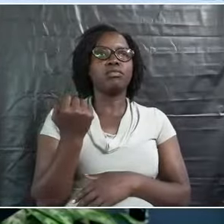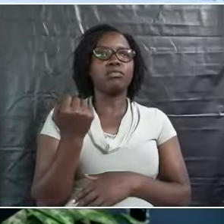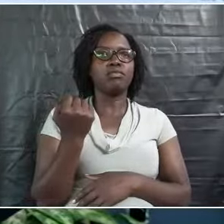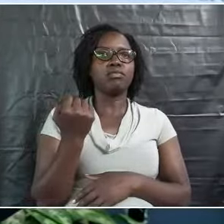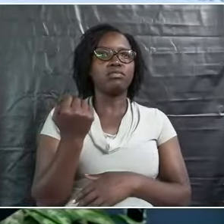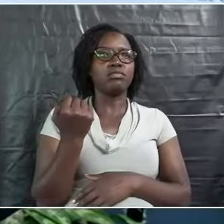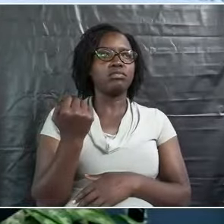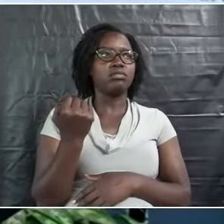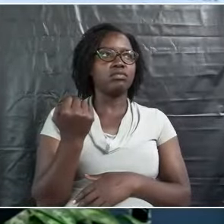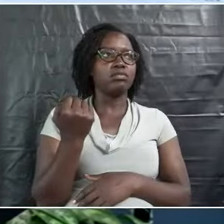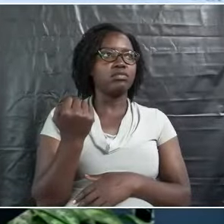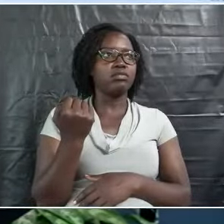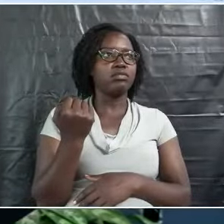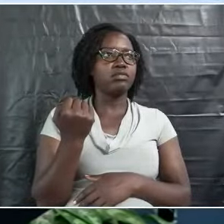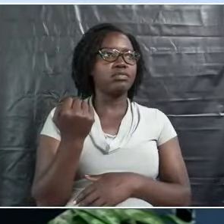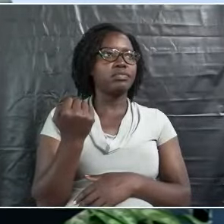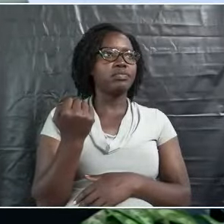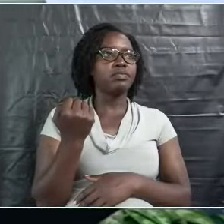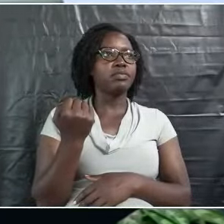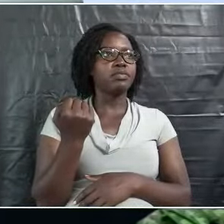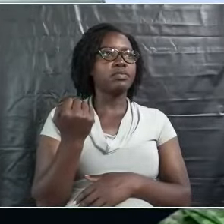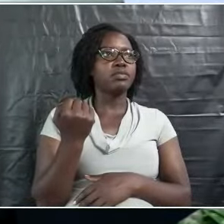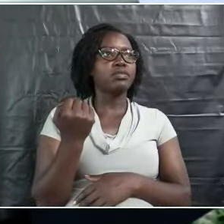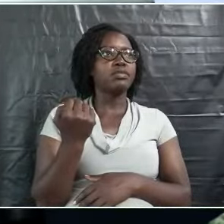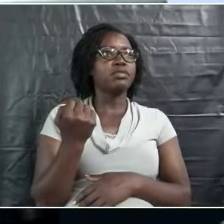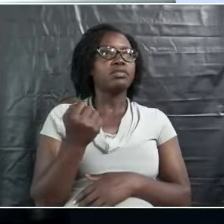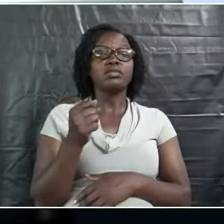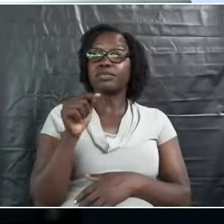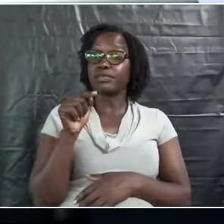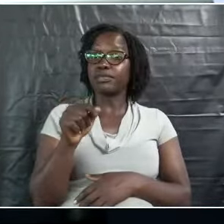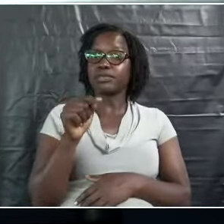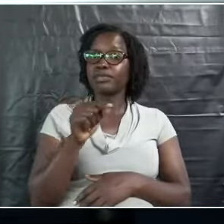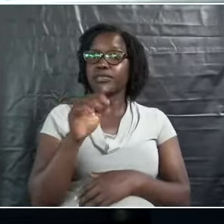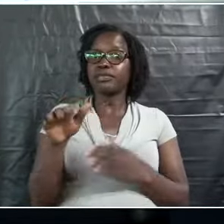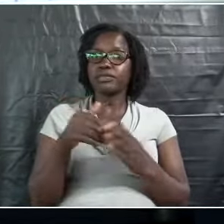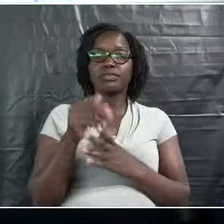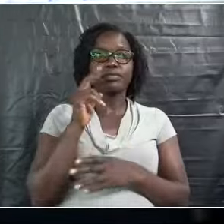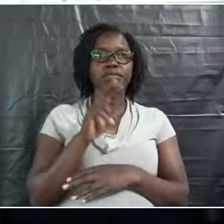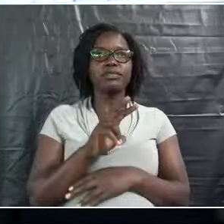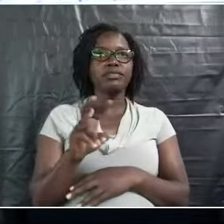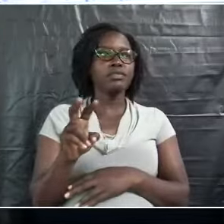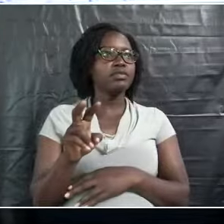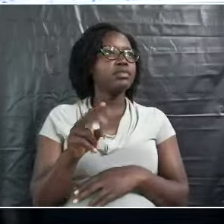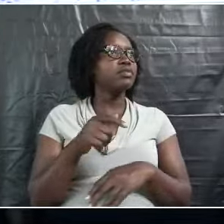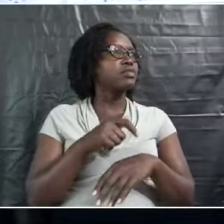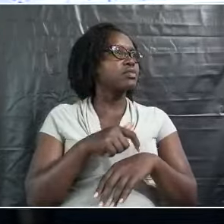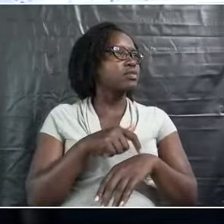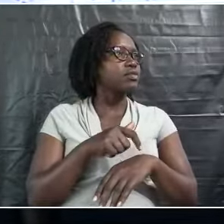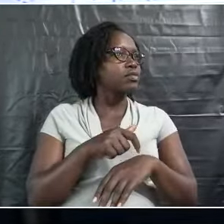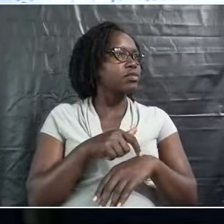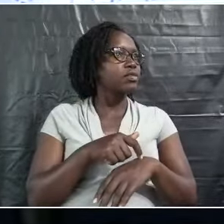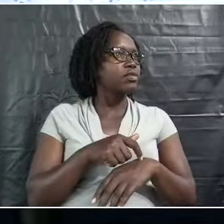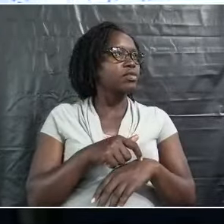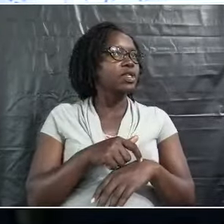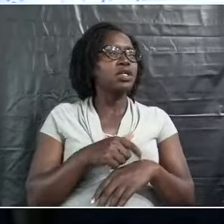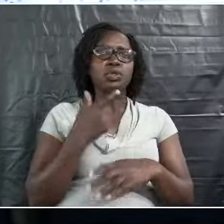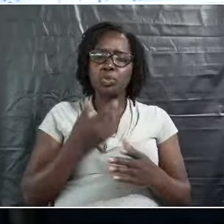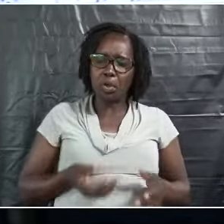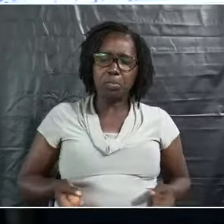there. And I think this is what we all see. You know, when you don't have